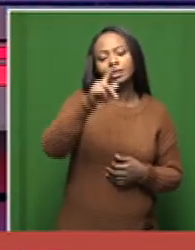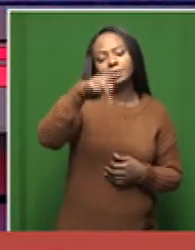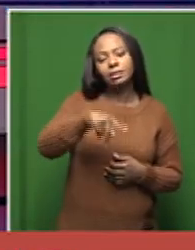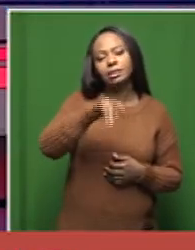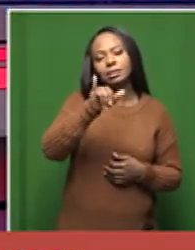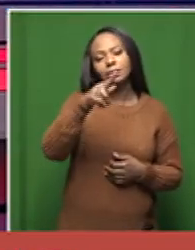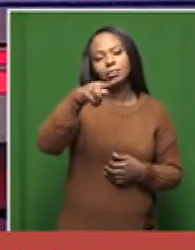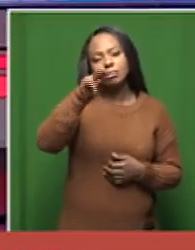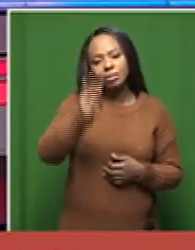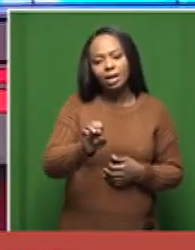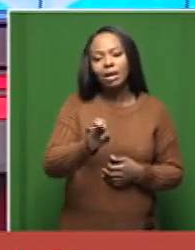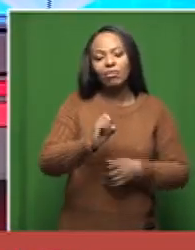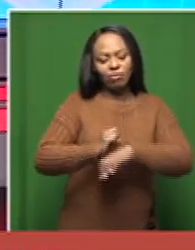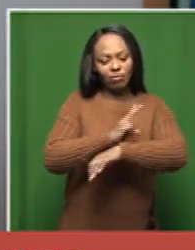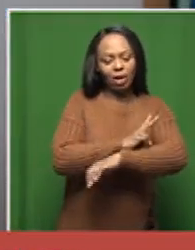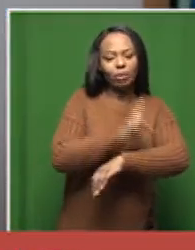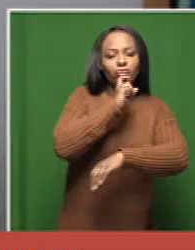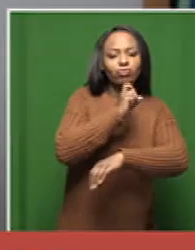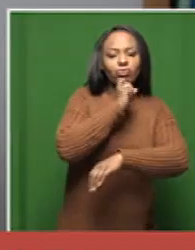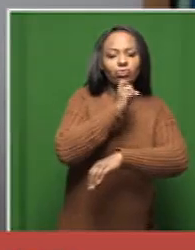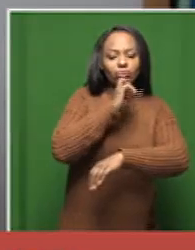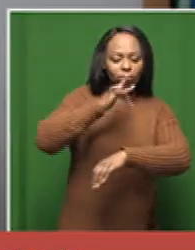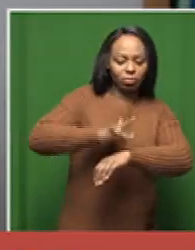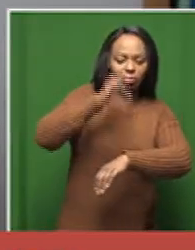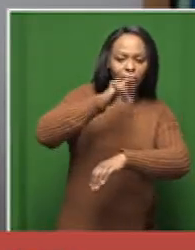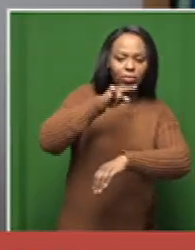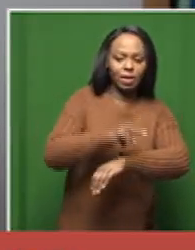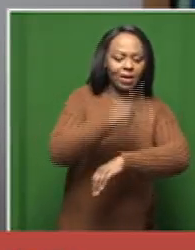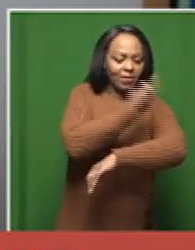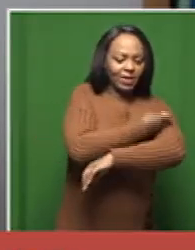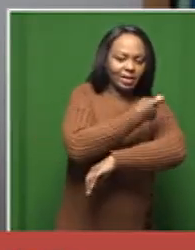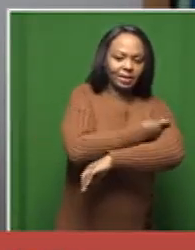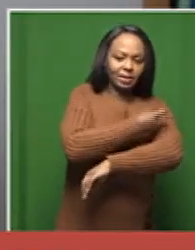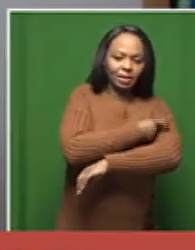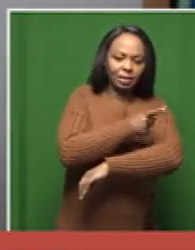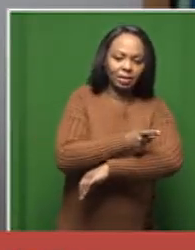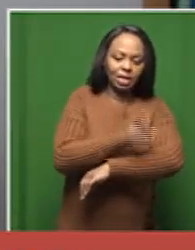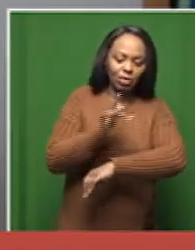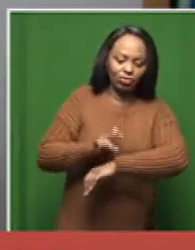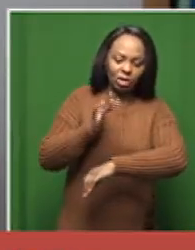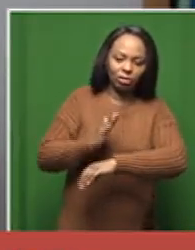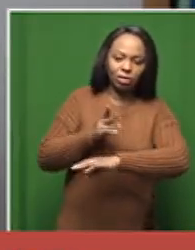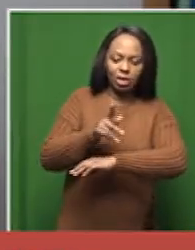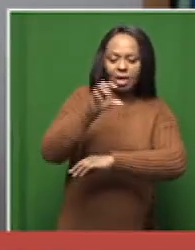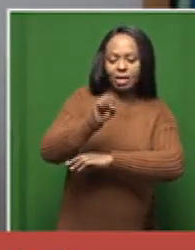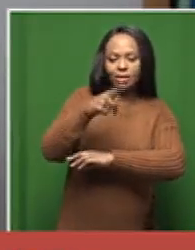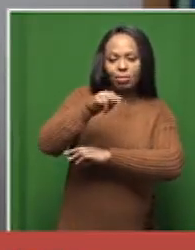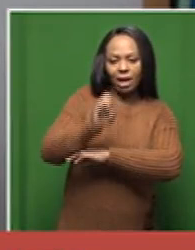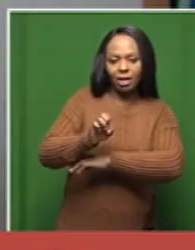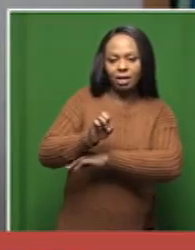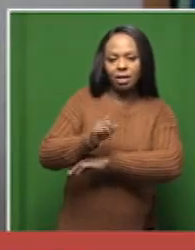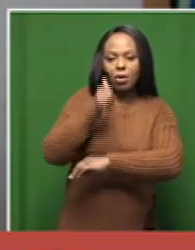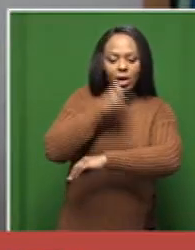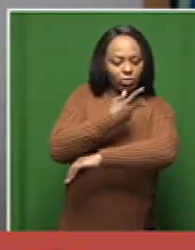the cells that are infected. So the vaccine takes that genetic code, making that spike protein, puts it into your arm, gets into